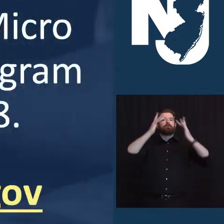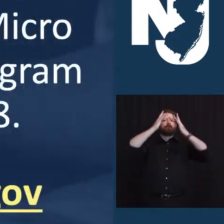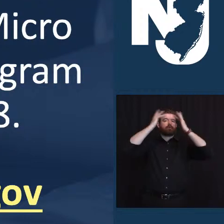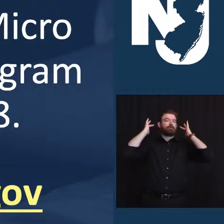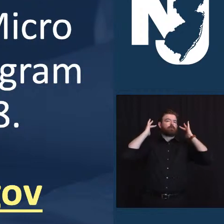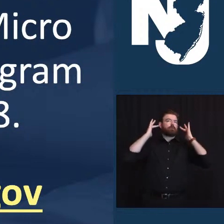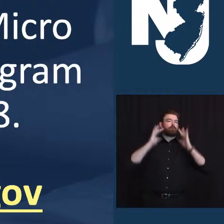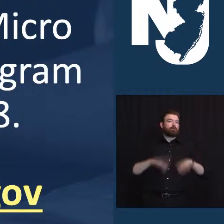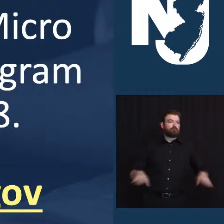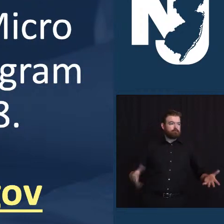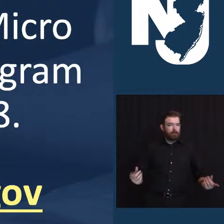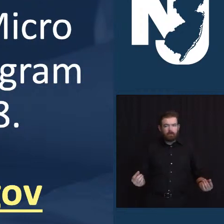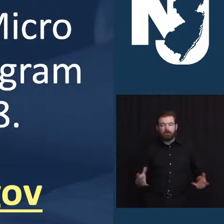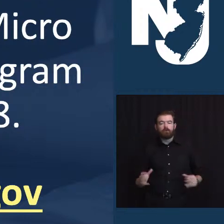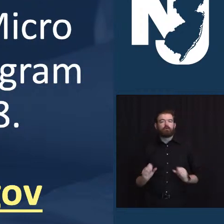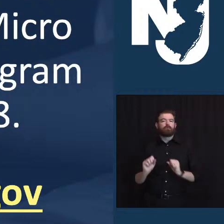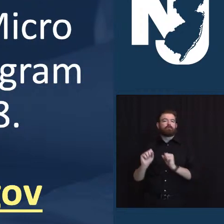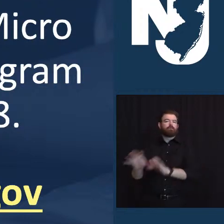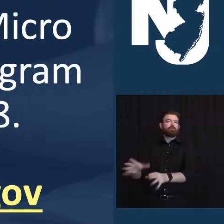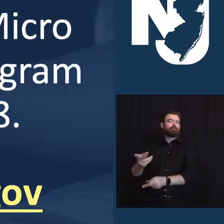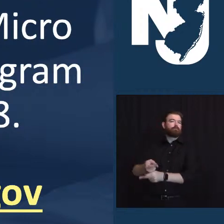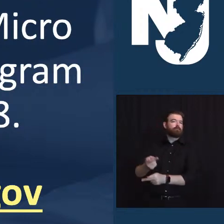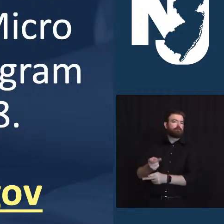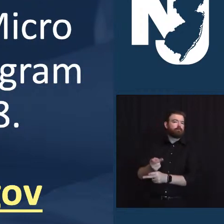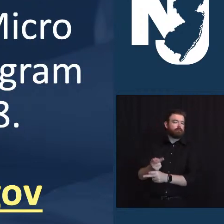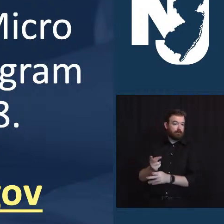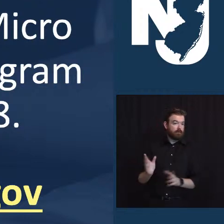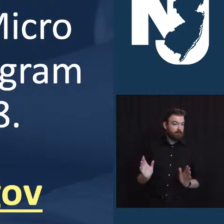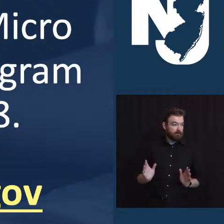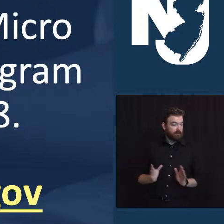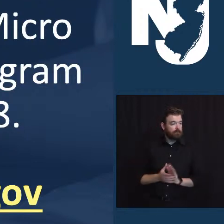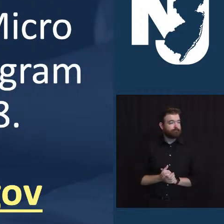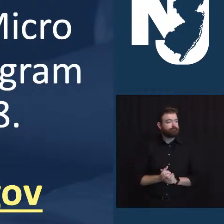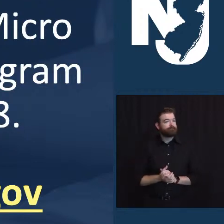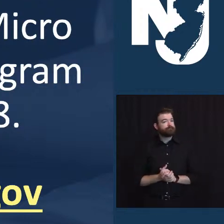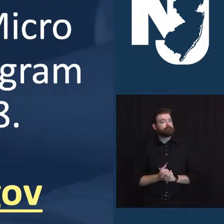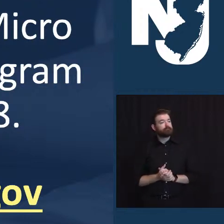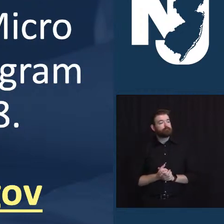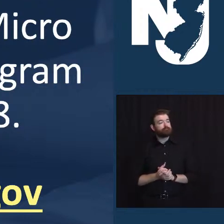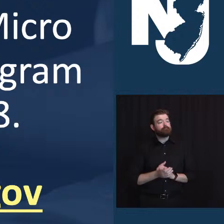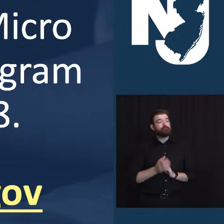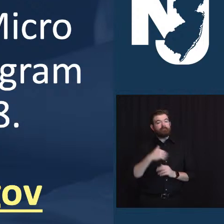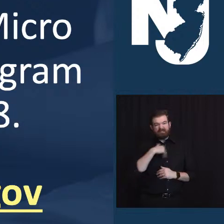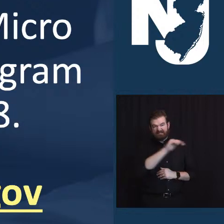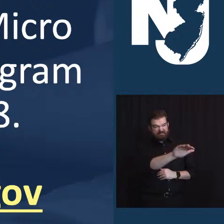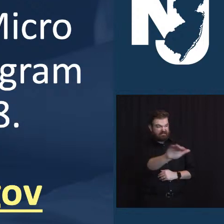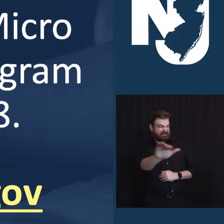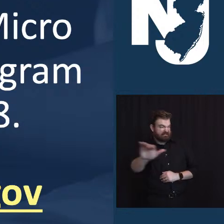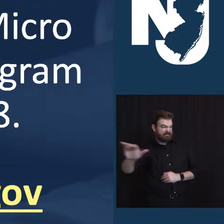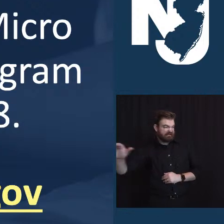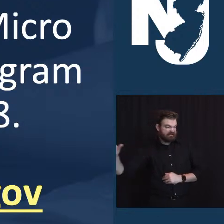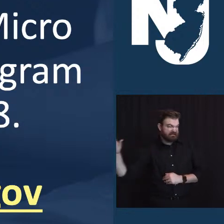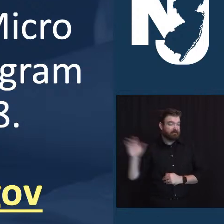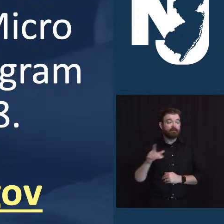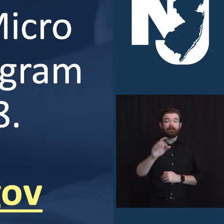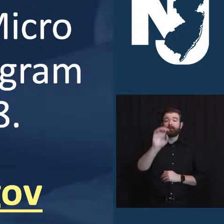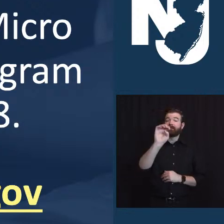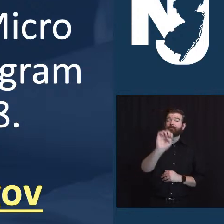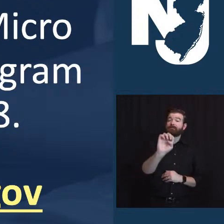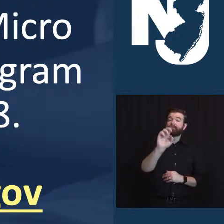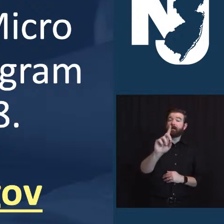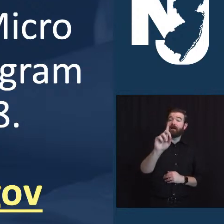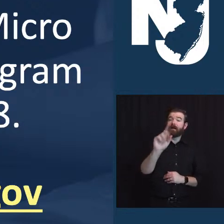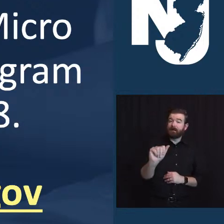gears, a reminder from the New Jersey Economic Development Authority that Friday is the last day for small businesses to apply